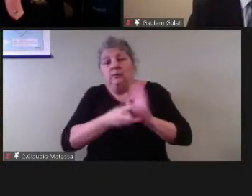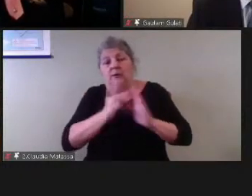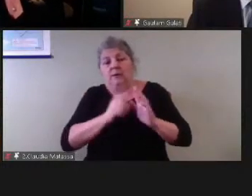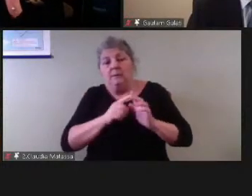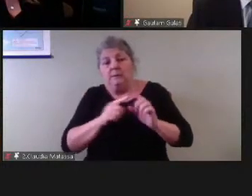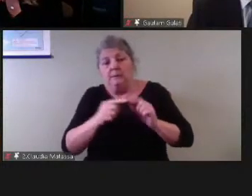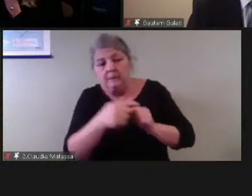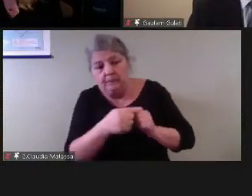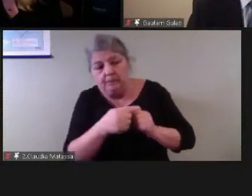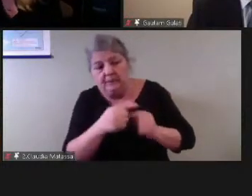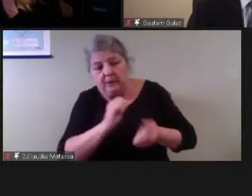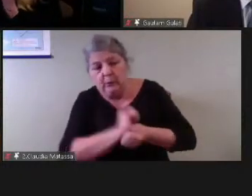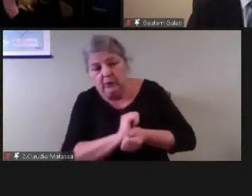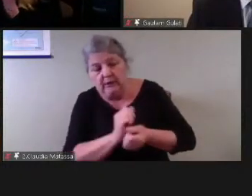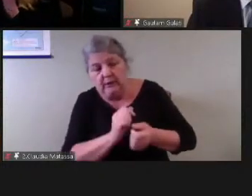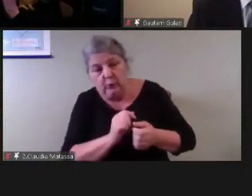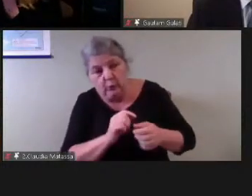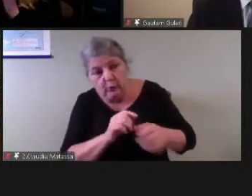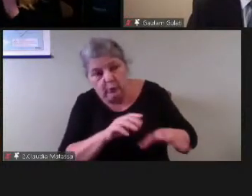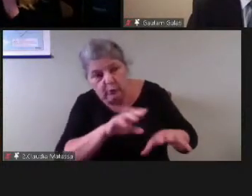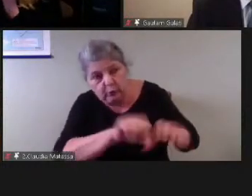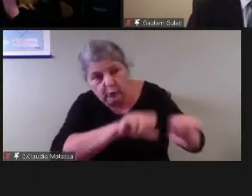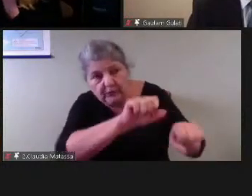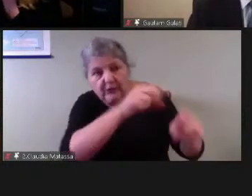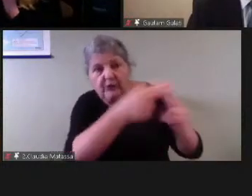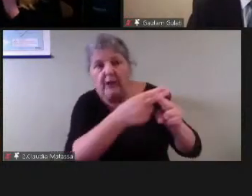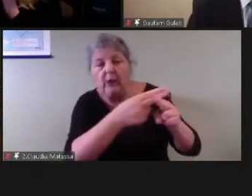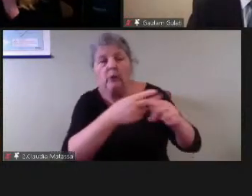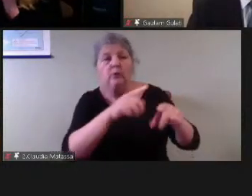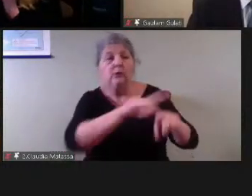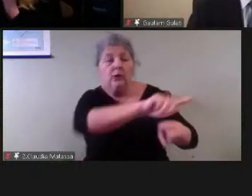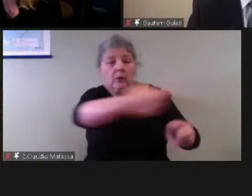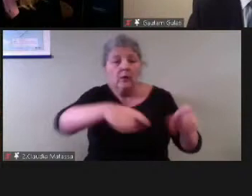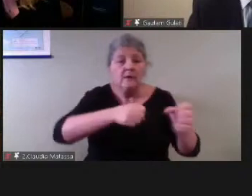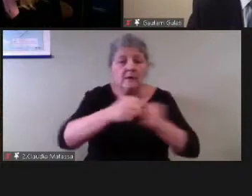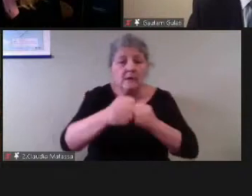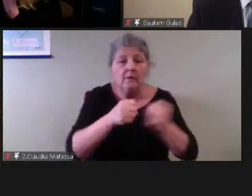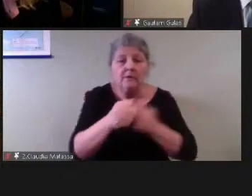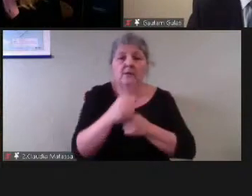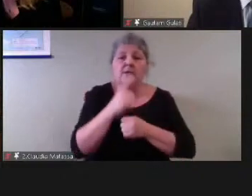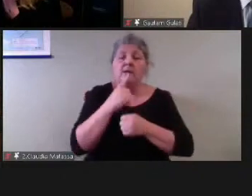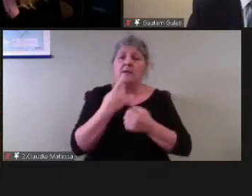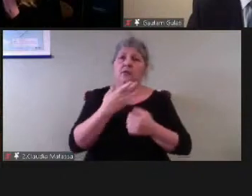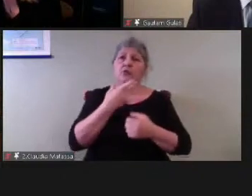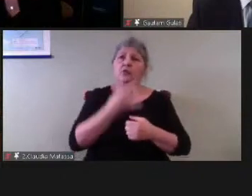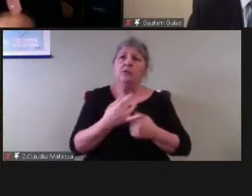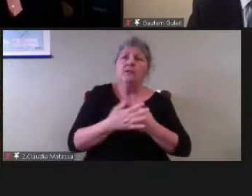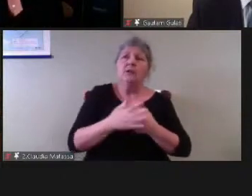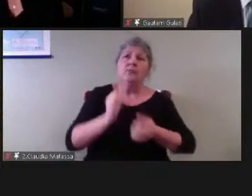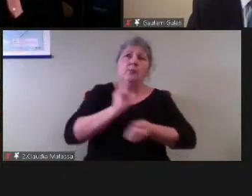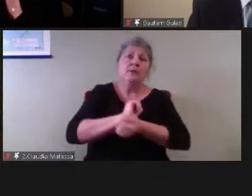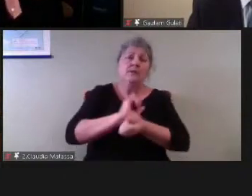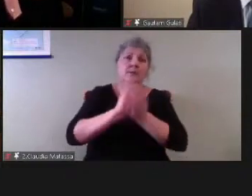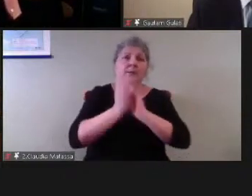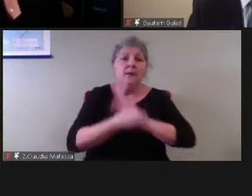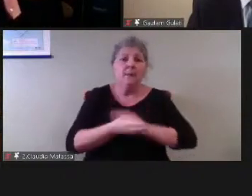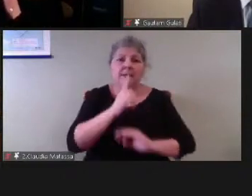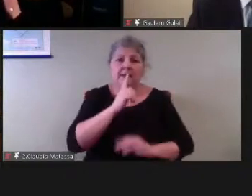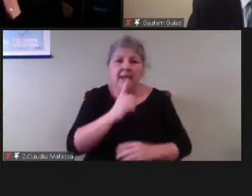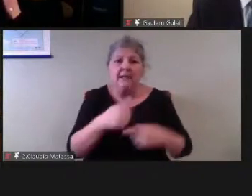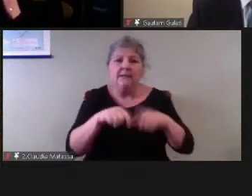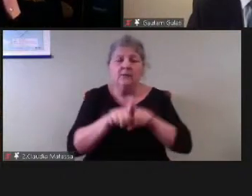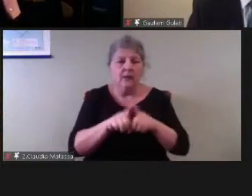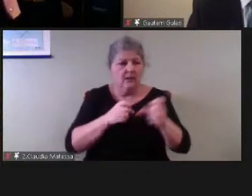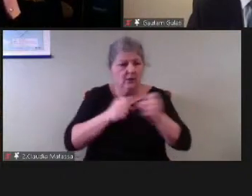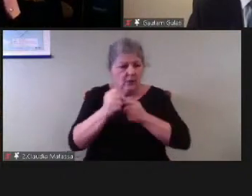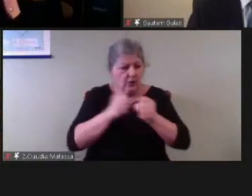custody to reach out across services. And there's a risk as well of prisons becoming siloed and services in